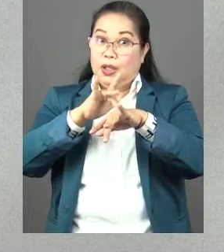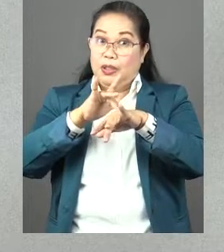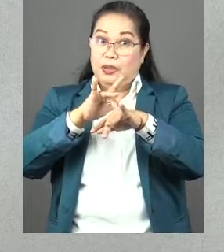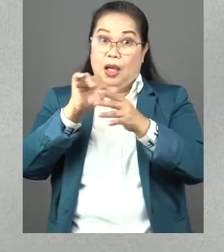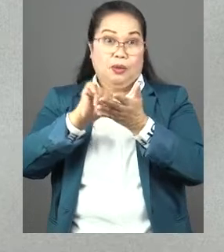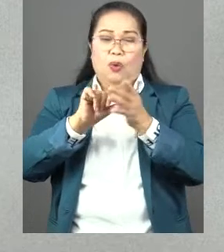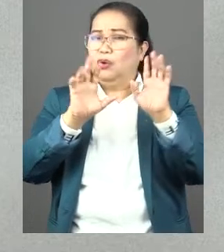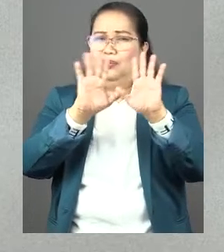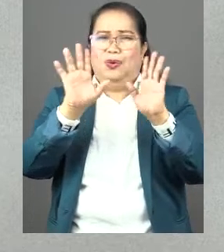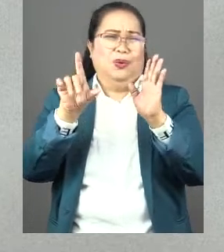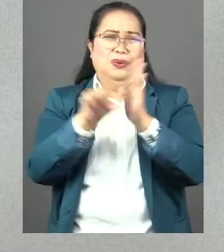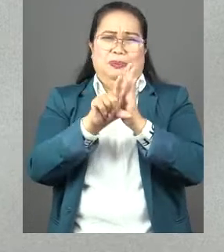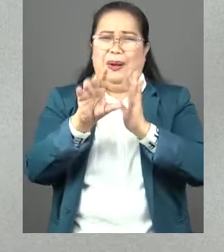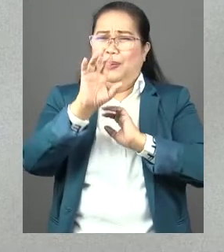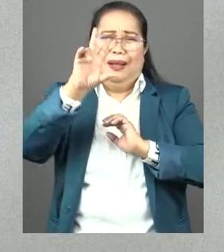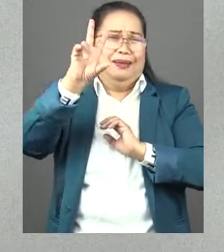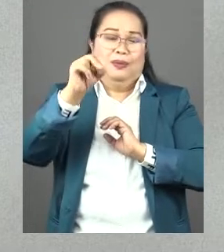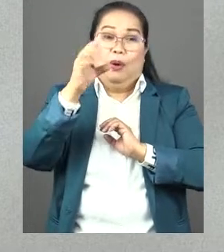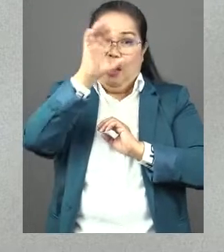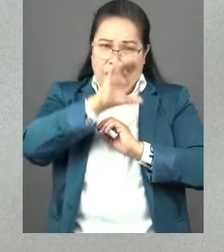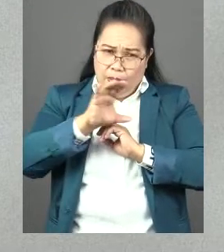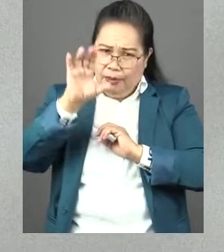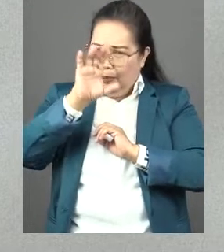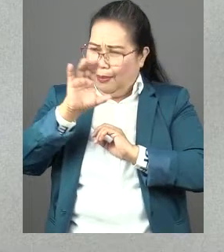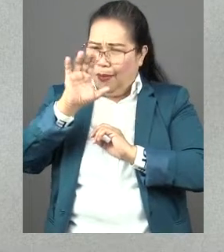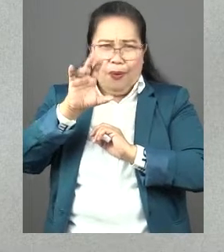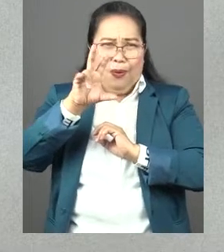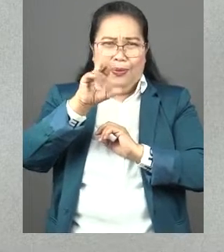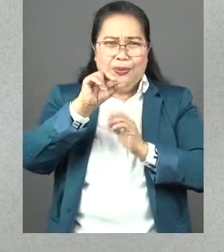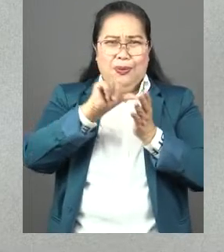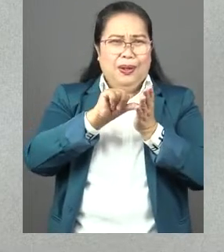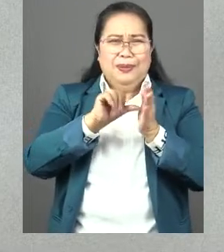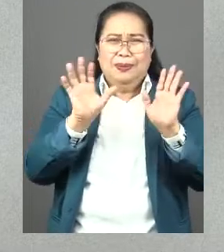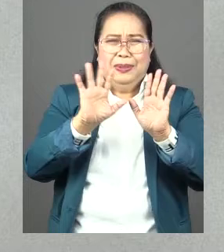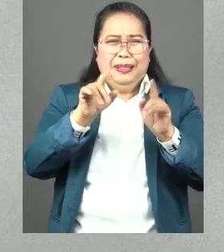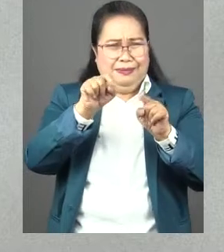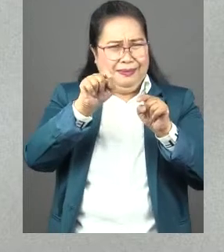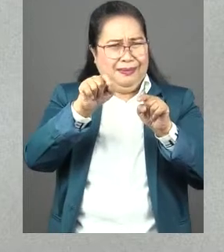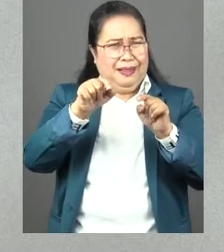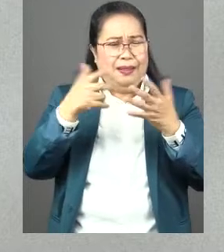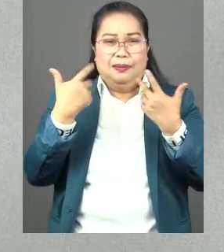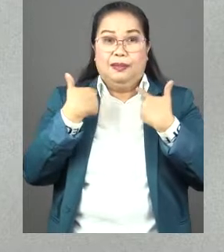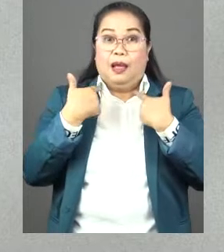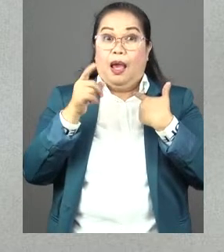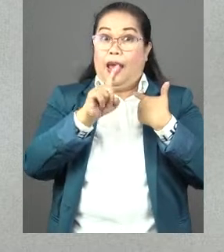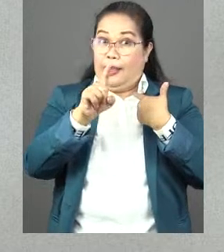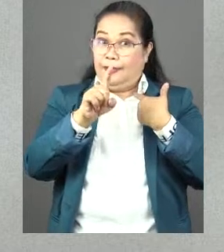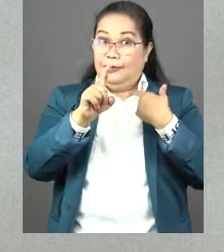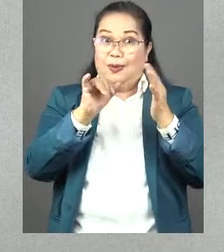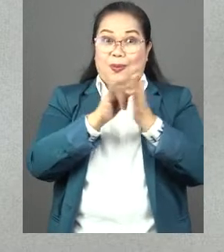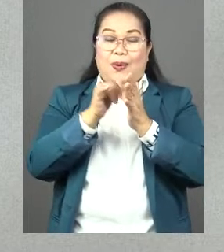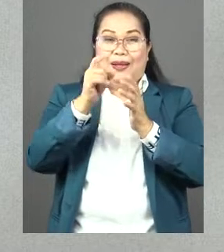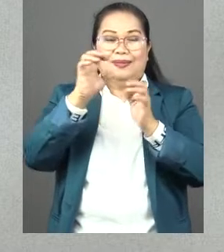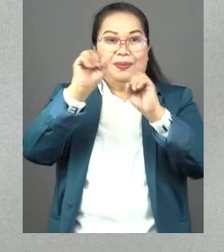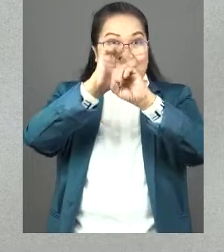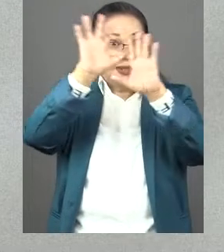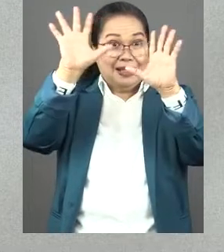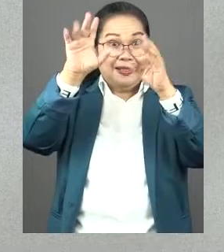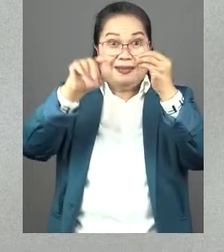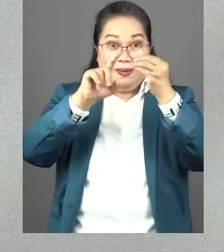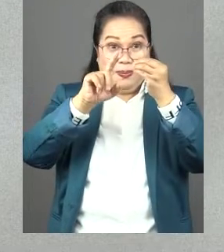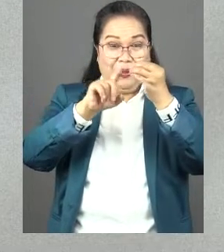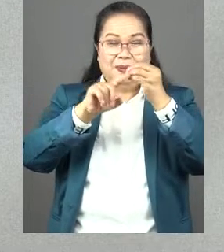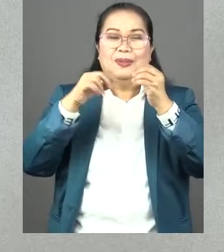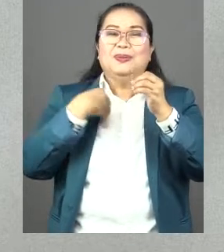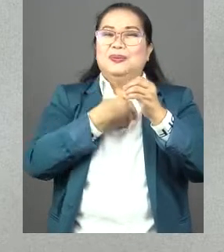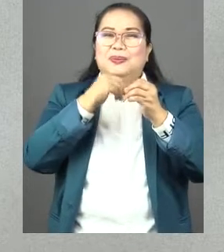alcohol. I've been looking for it for years. It's not there. And that's why I'd like to be very clear about this, because